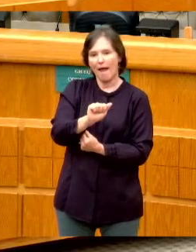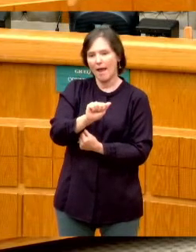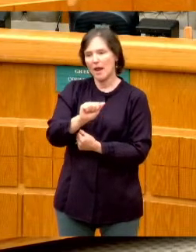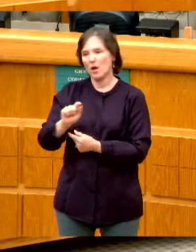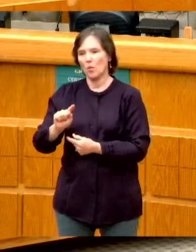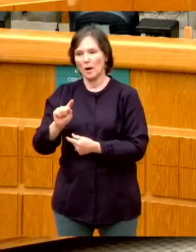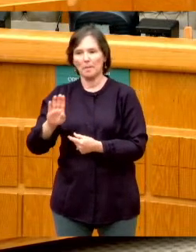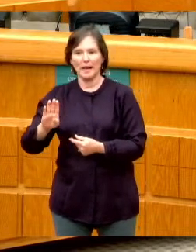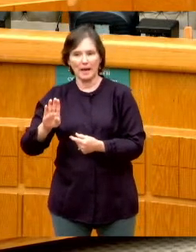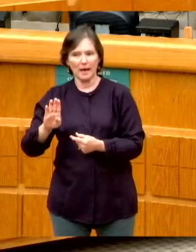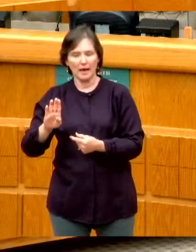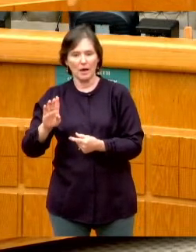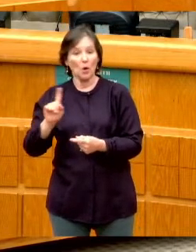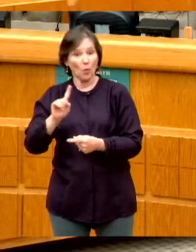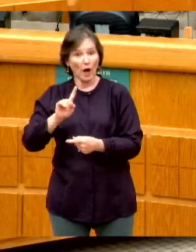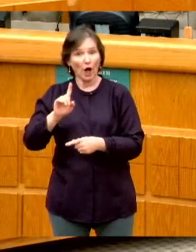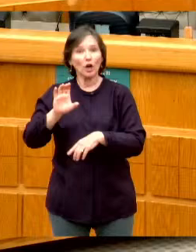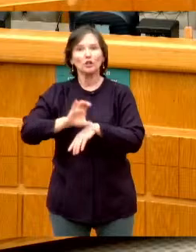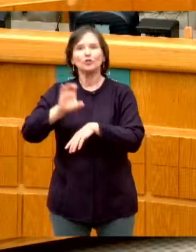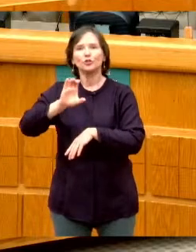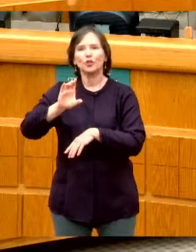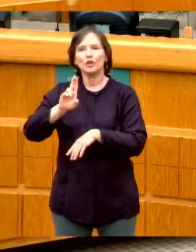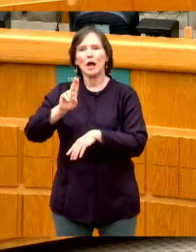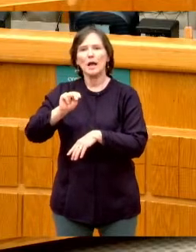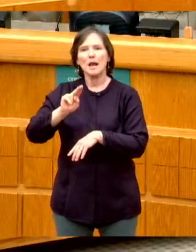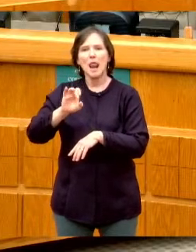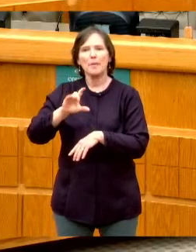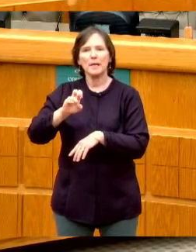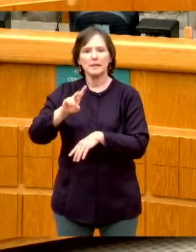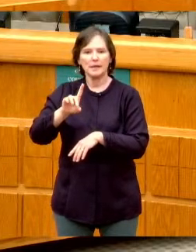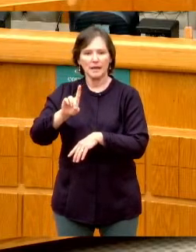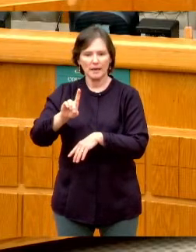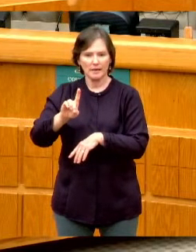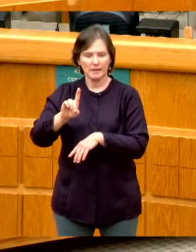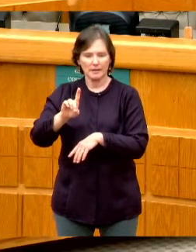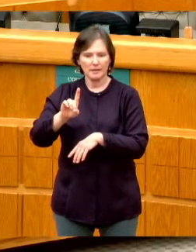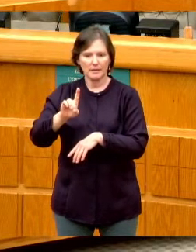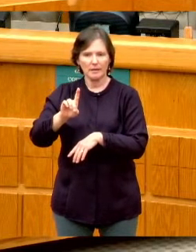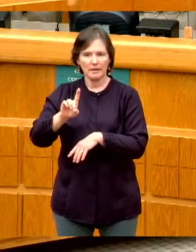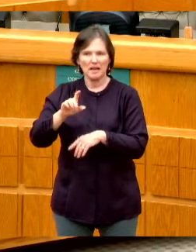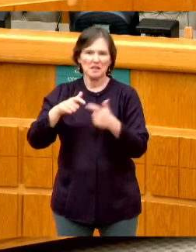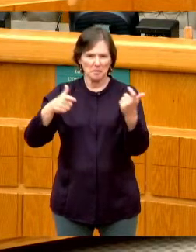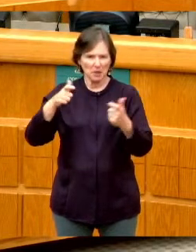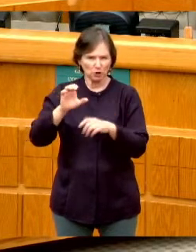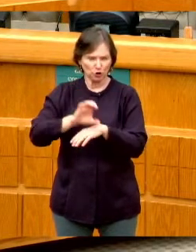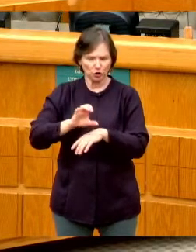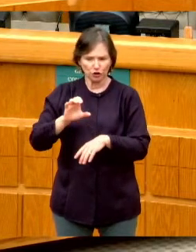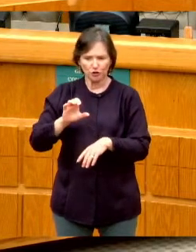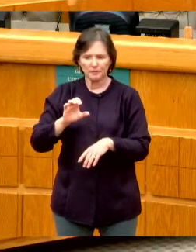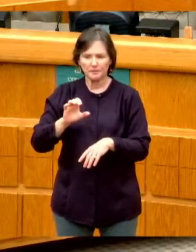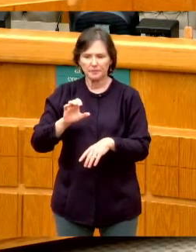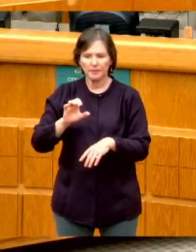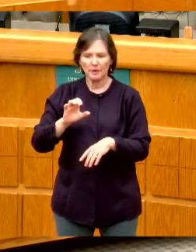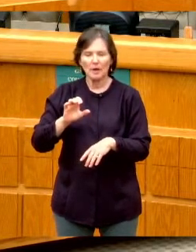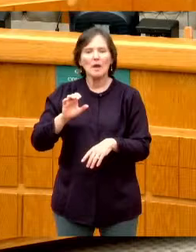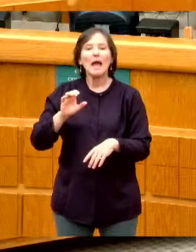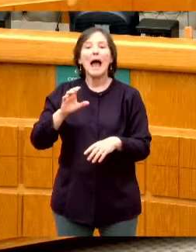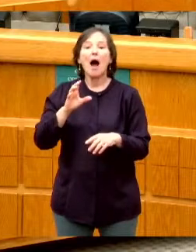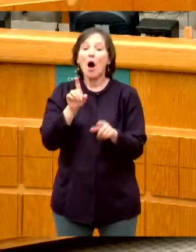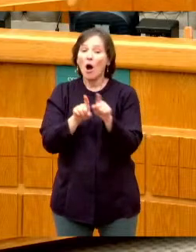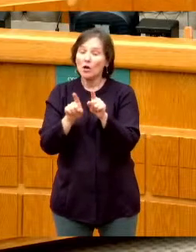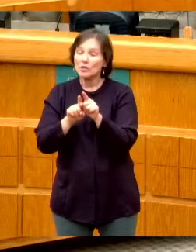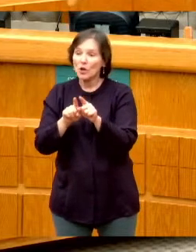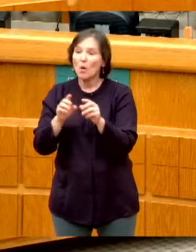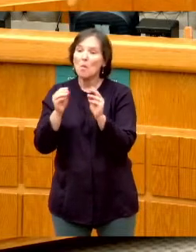281. And we're doing outreach with our homebound seniors, and you're going to hear so much more about that tomorrow. And that is a